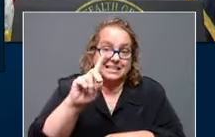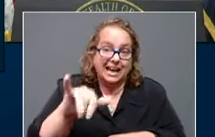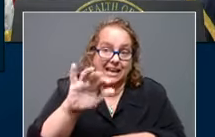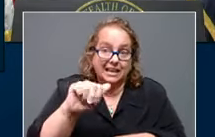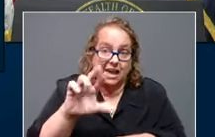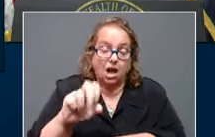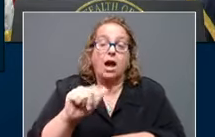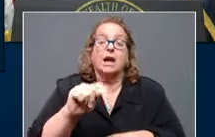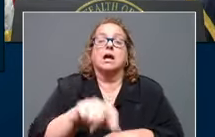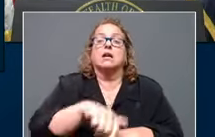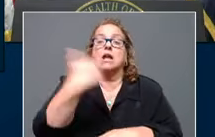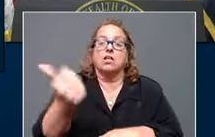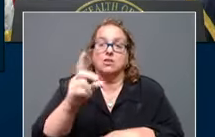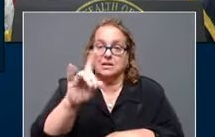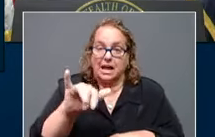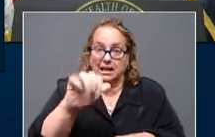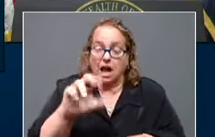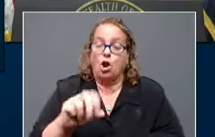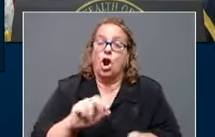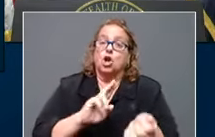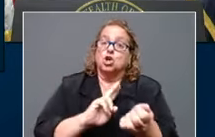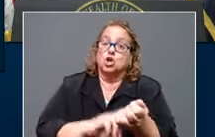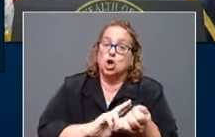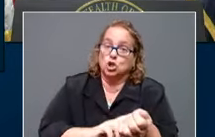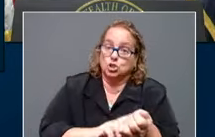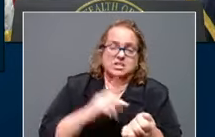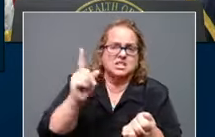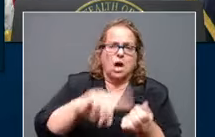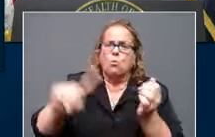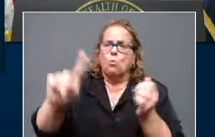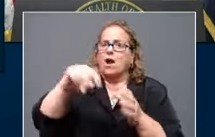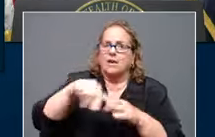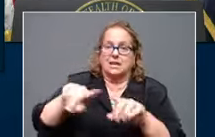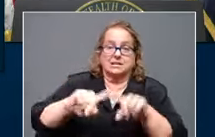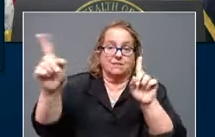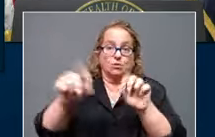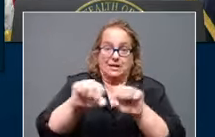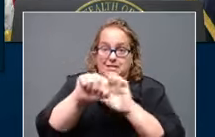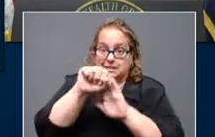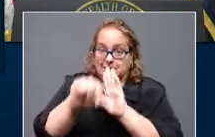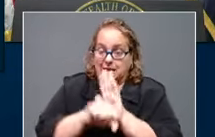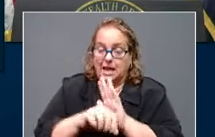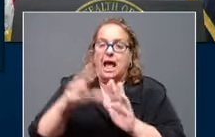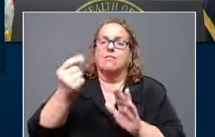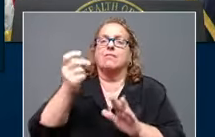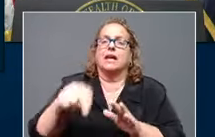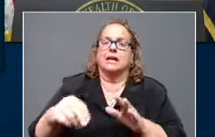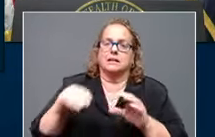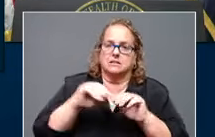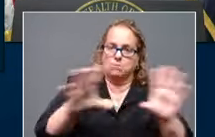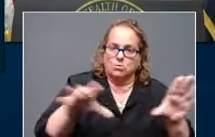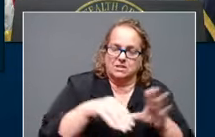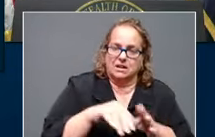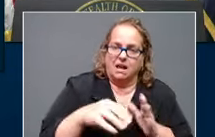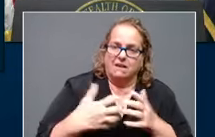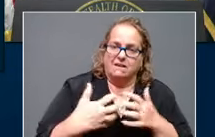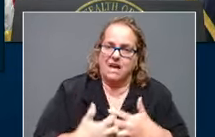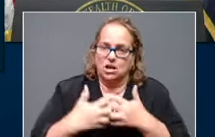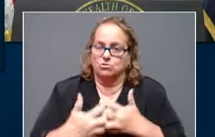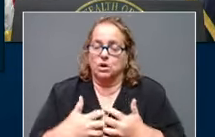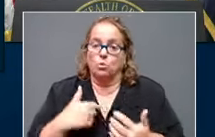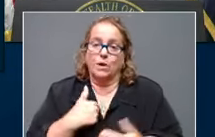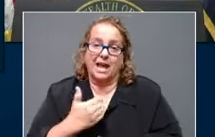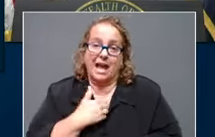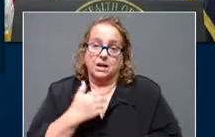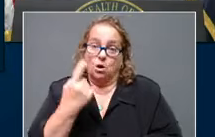center, could be a daycare, it could be a business. Doesn't matter what the setting is. It would happen to be a church here. And 32 cases associated